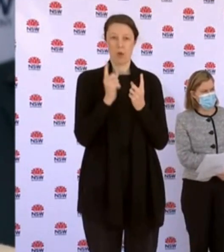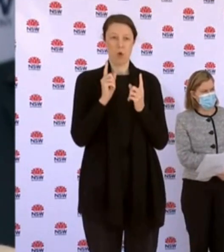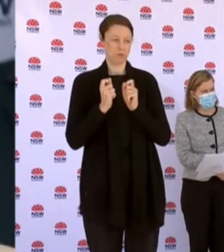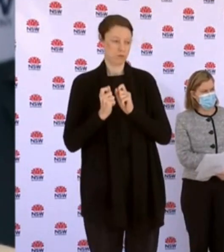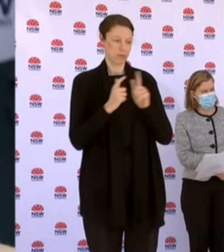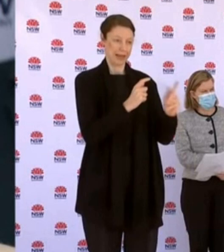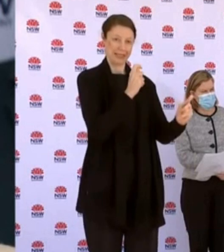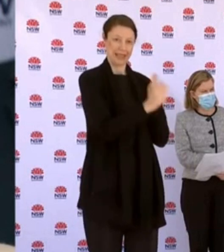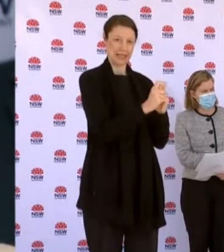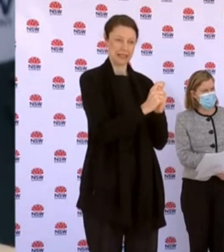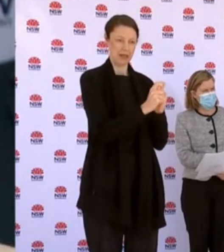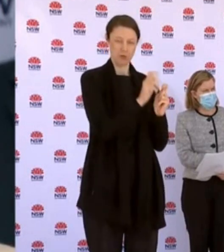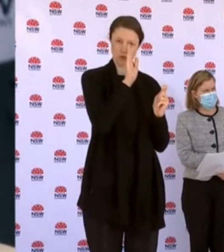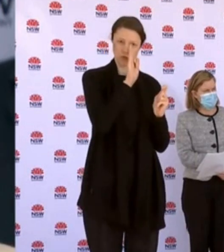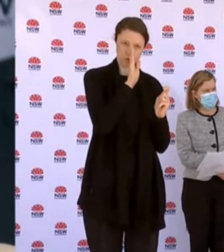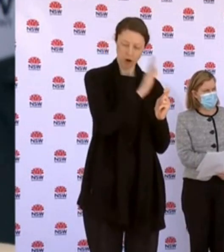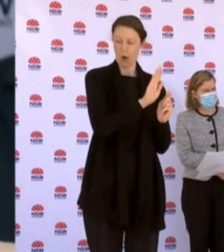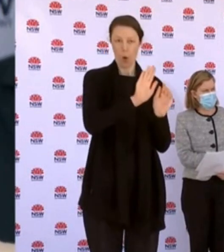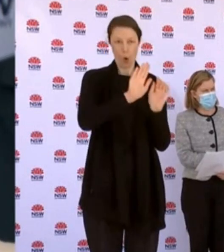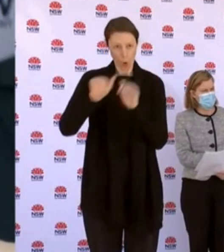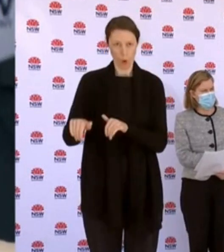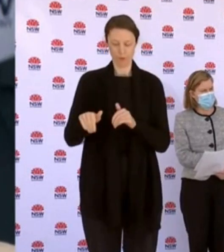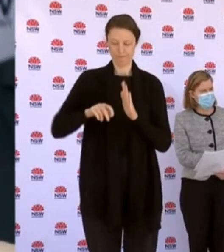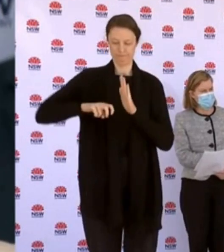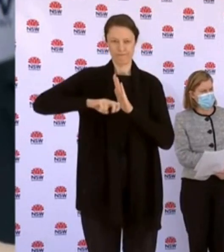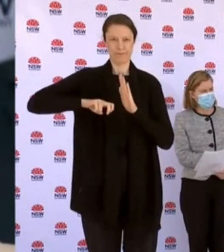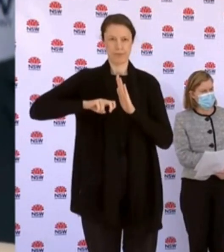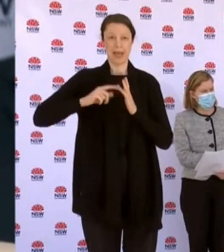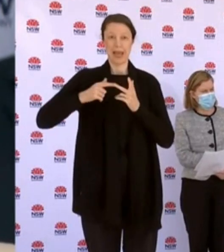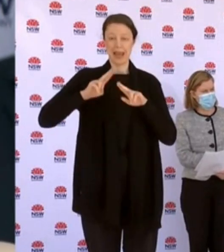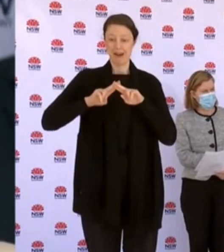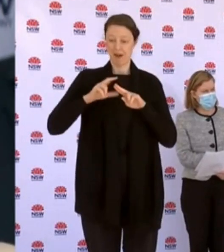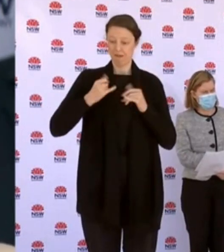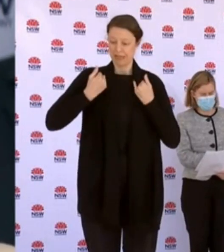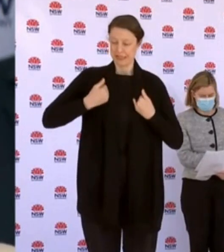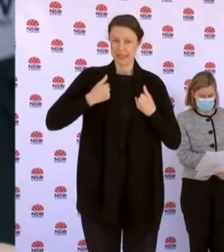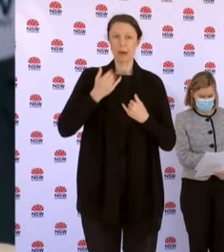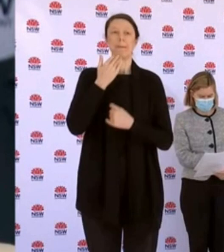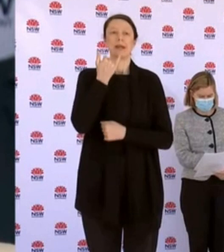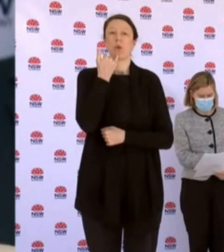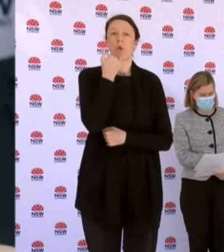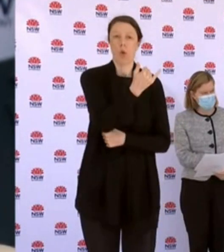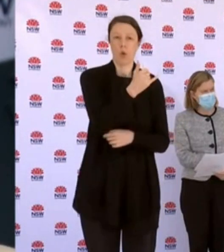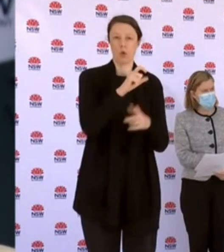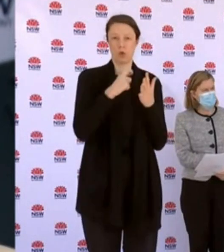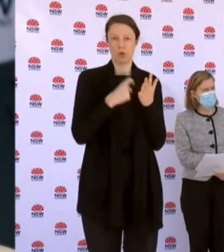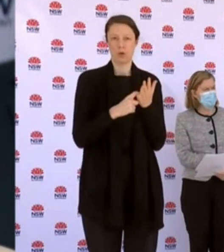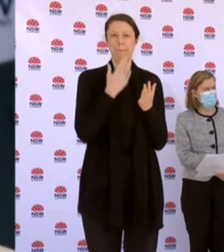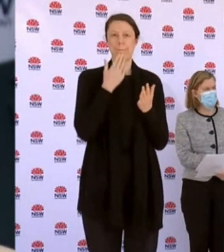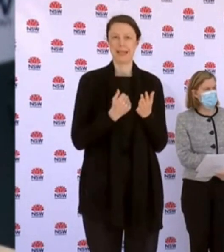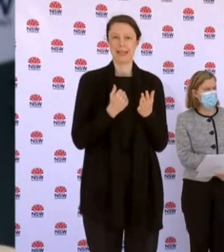condition and have symptoms, please call a health clinic, your GP or somebody on the phone. Do not present yourself